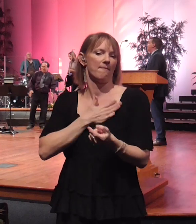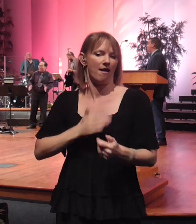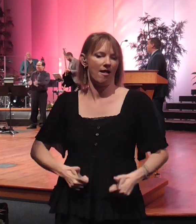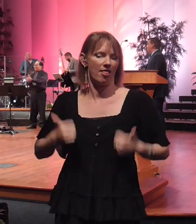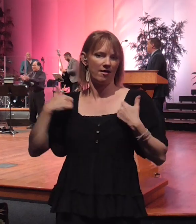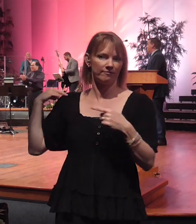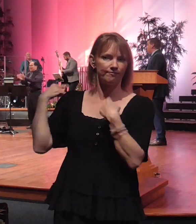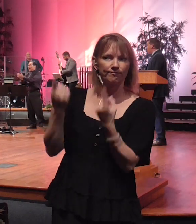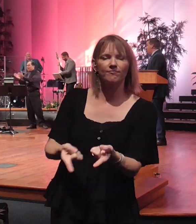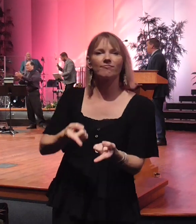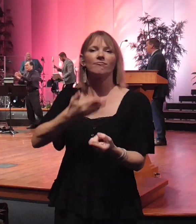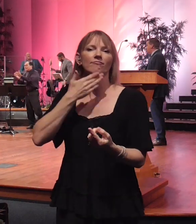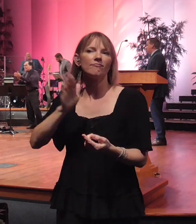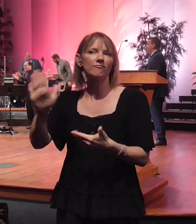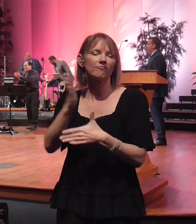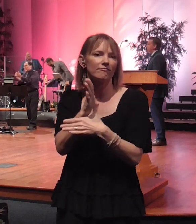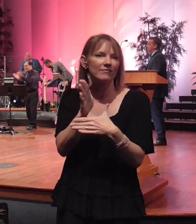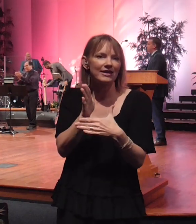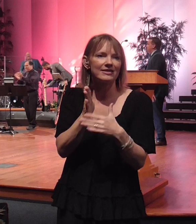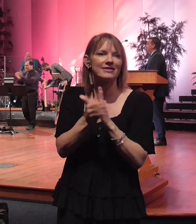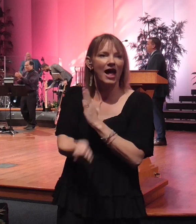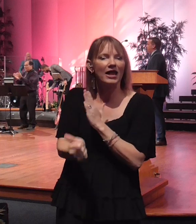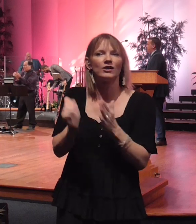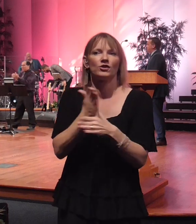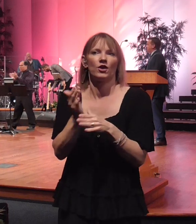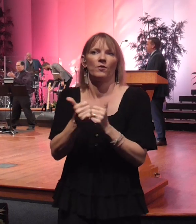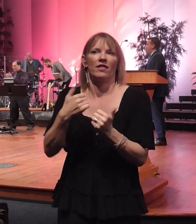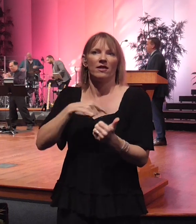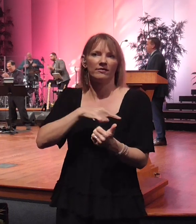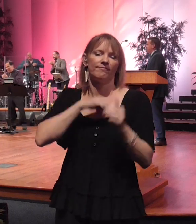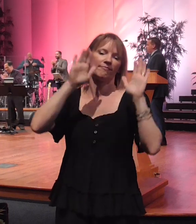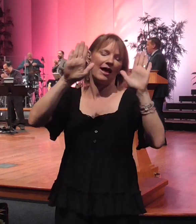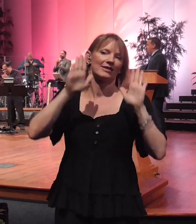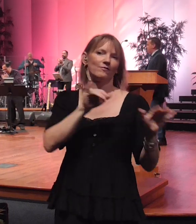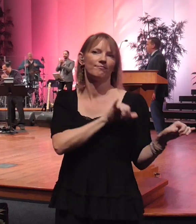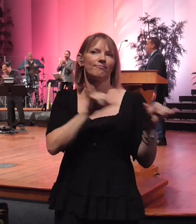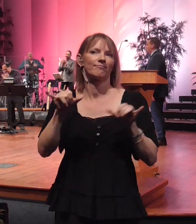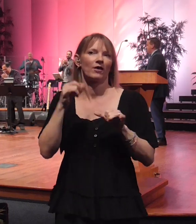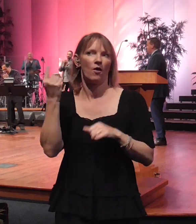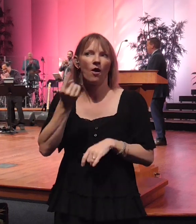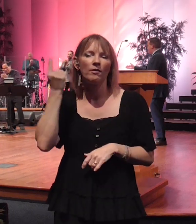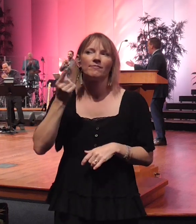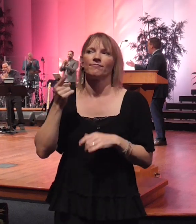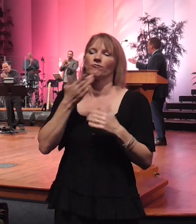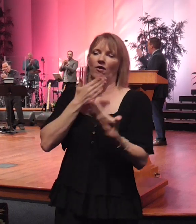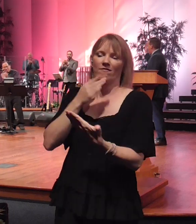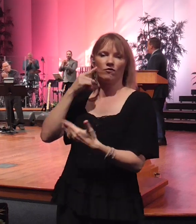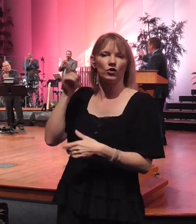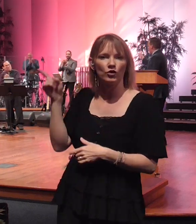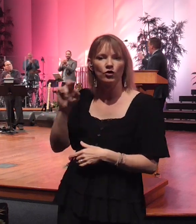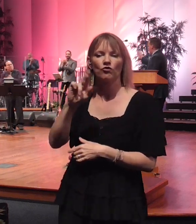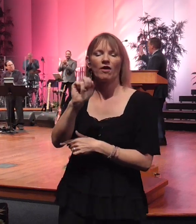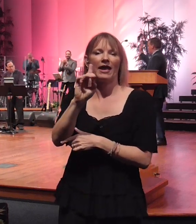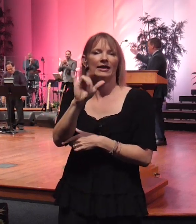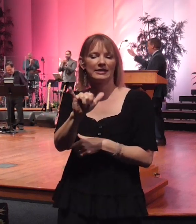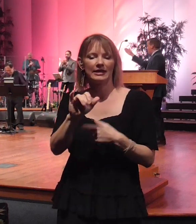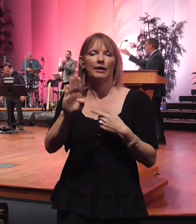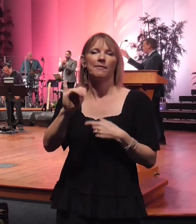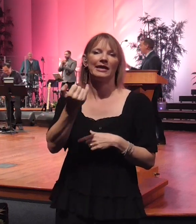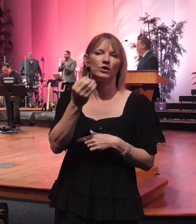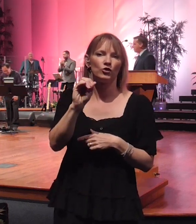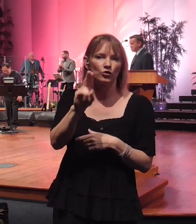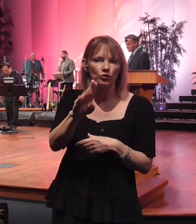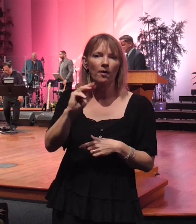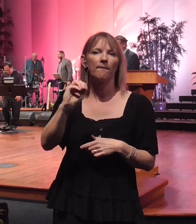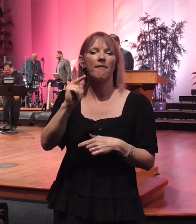some of your talent with us here on Sunday. Just magnificent as always. We're so grateful for you. Randy, Bijou, Mike, Rob.